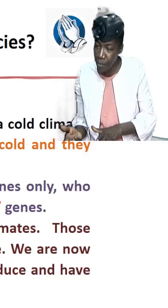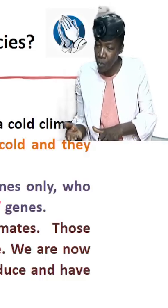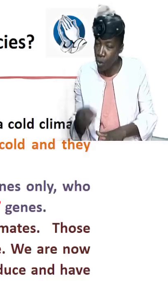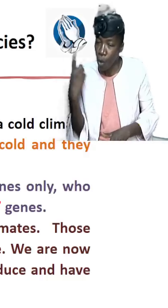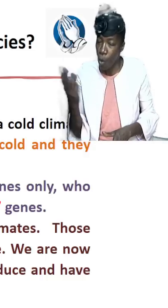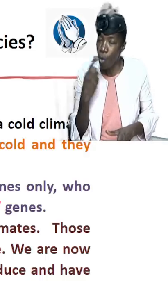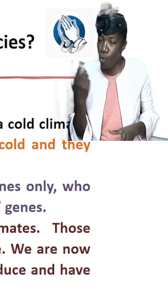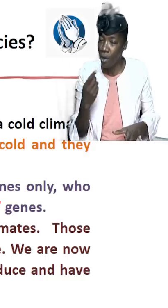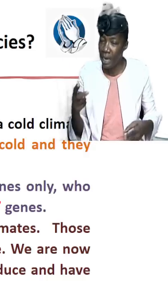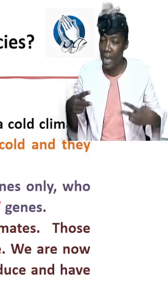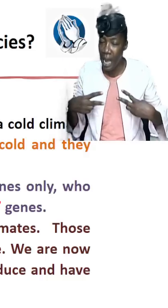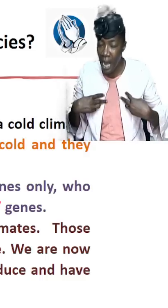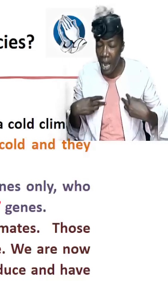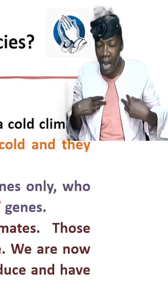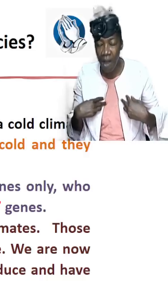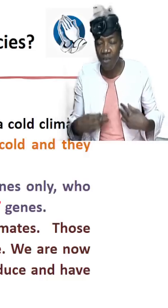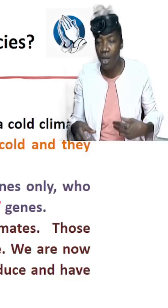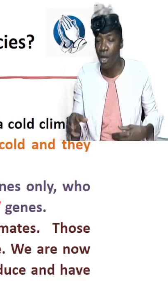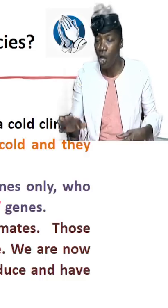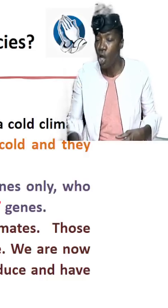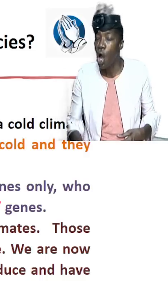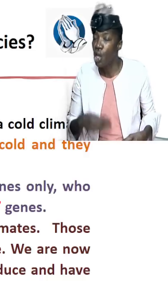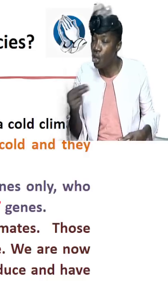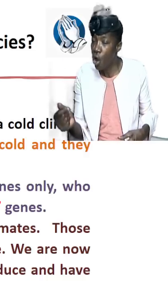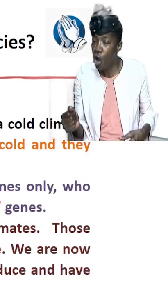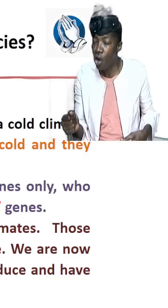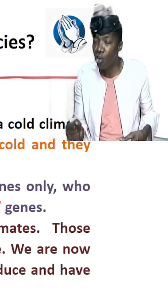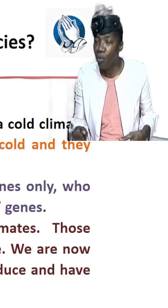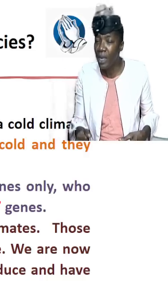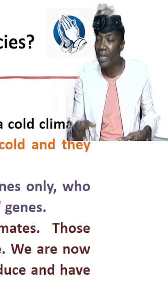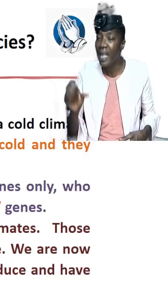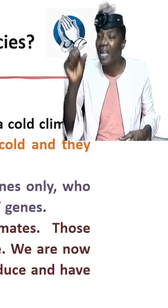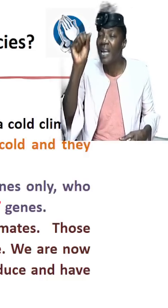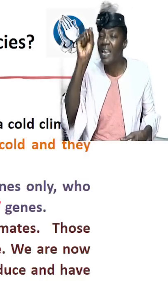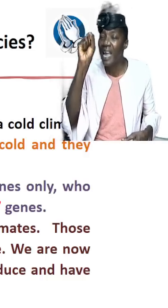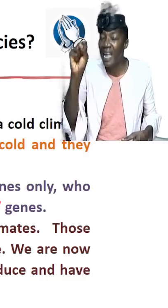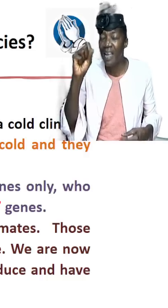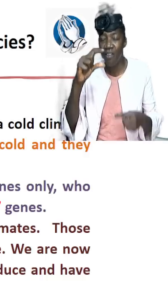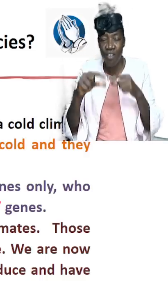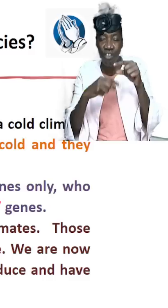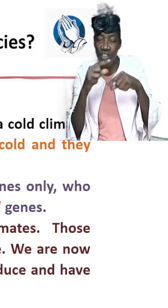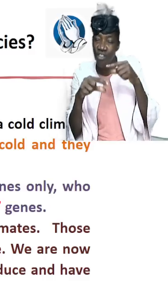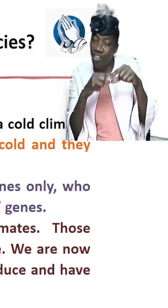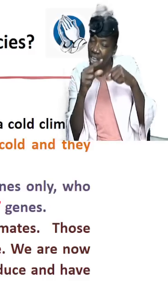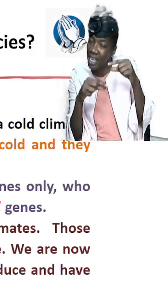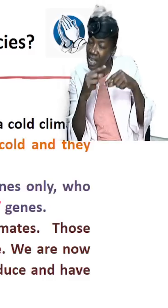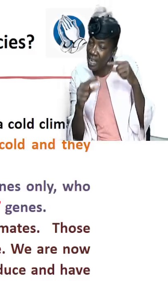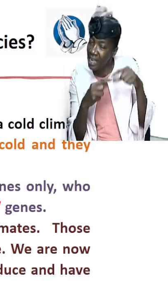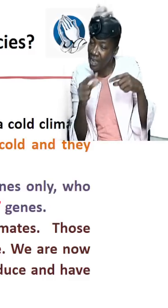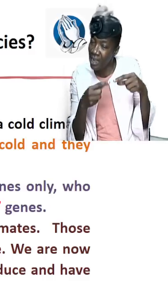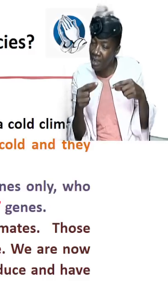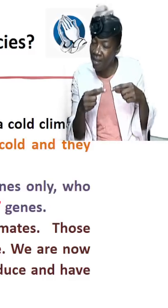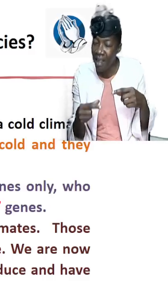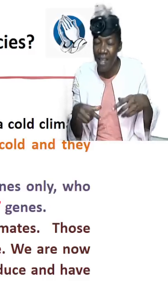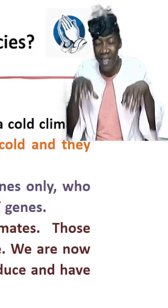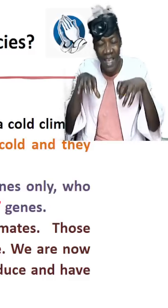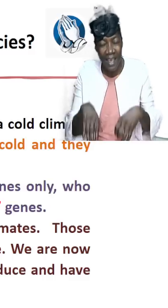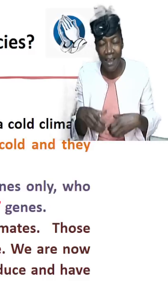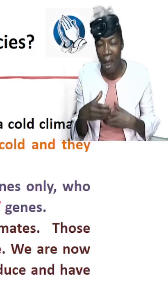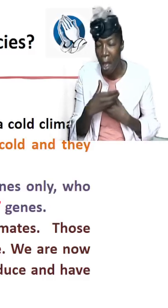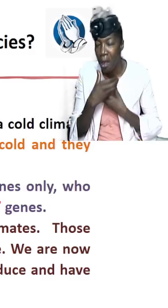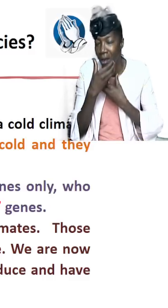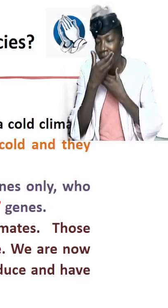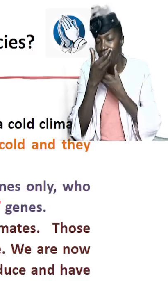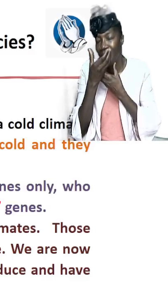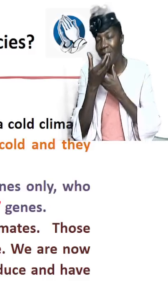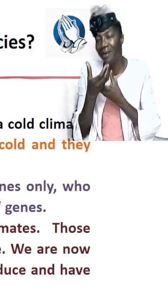dogs with the S genes, the short hair. And because their hair is short, the time is hot, they are able to breathe much